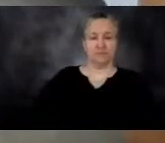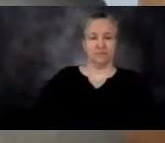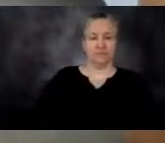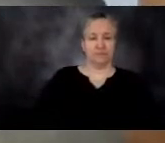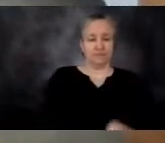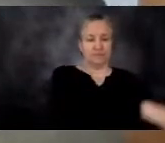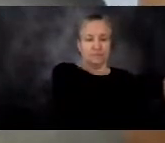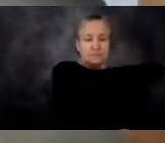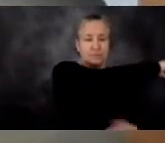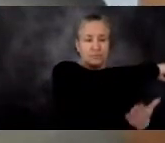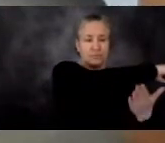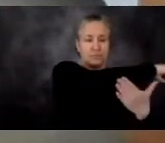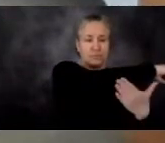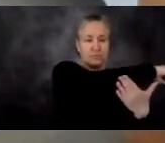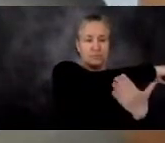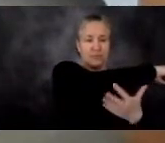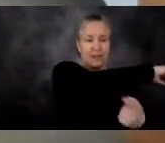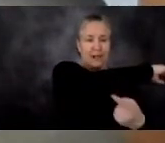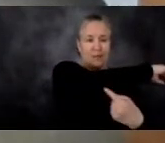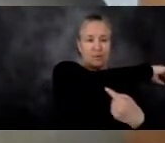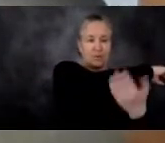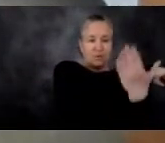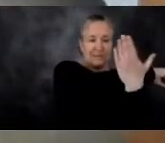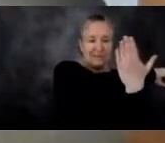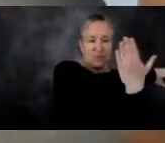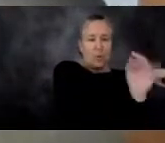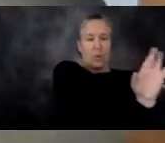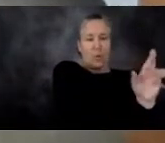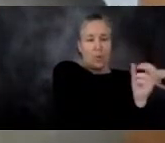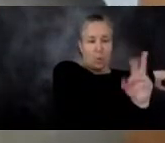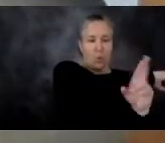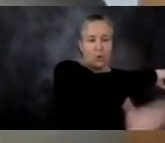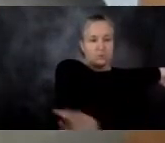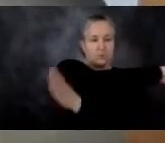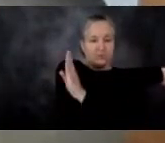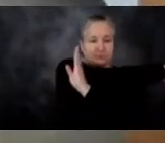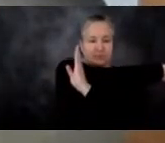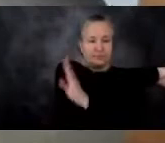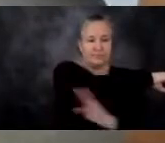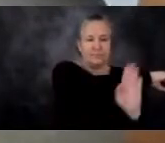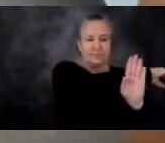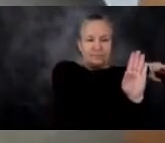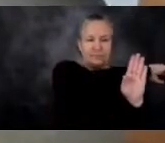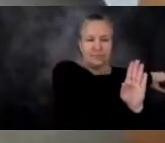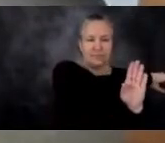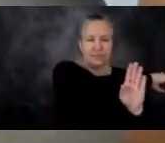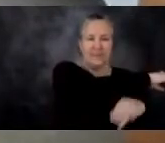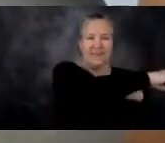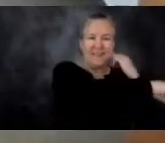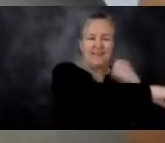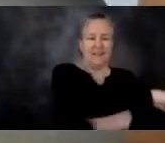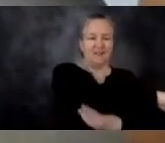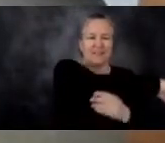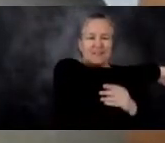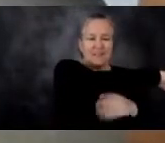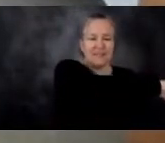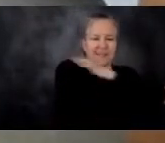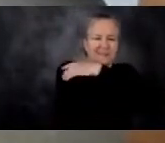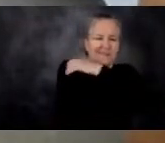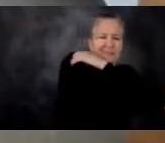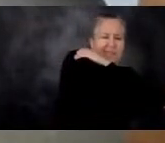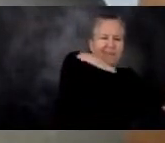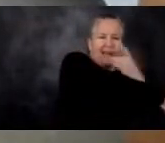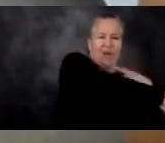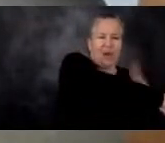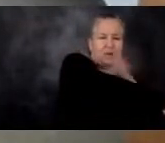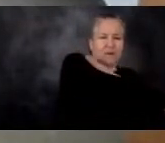it right on the outside of the lower part of my arm. If you feel good, you can come up a little bit higher. But I tend to feel like if I go too high, my shoulder blades comes up. So I